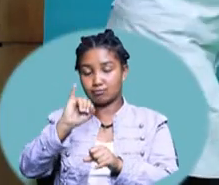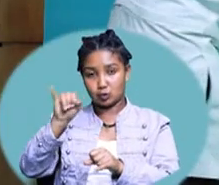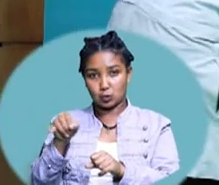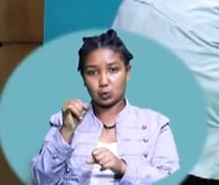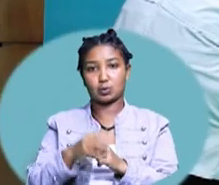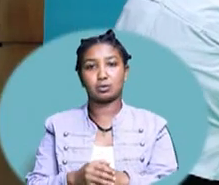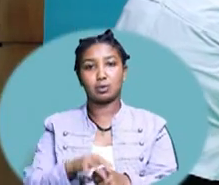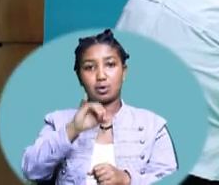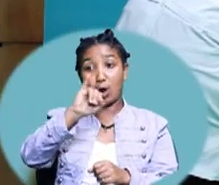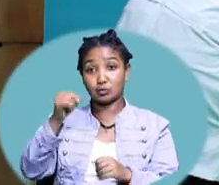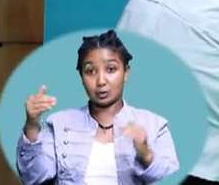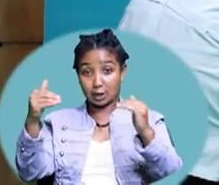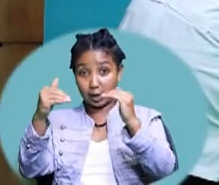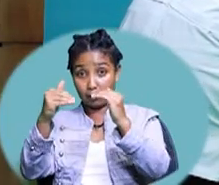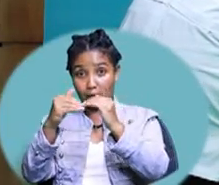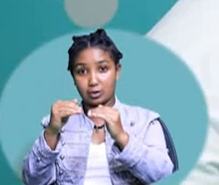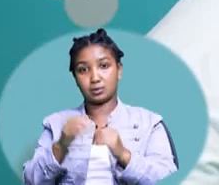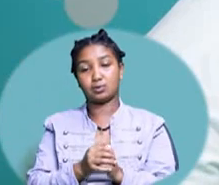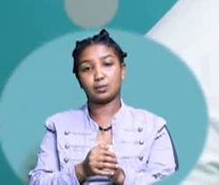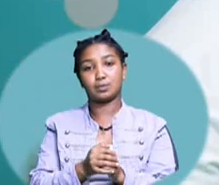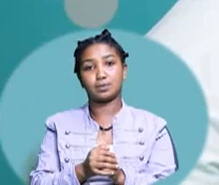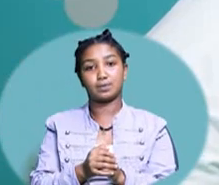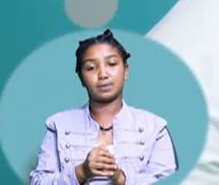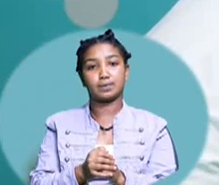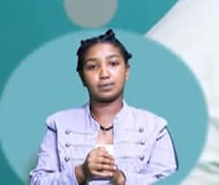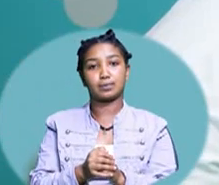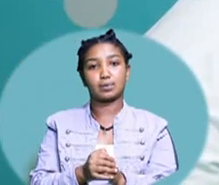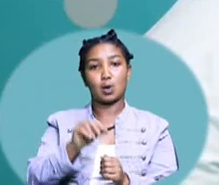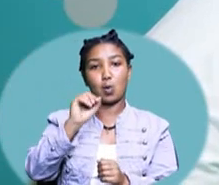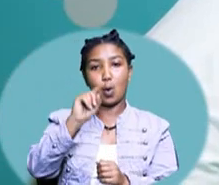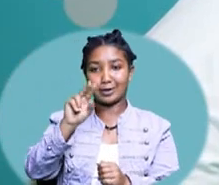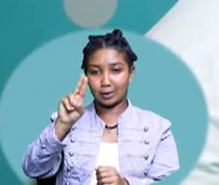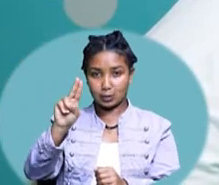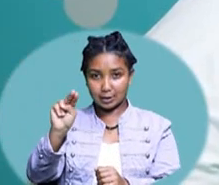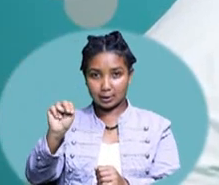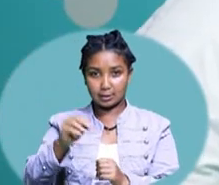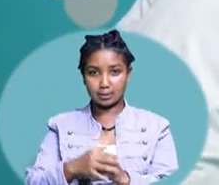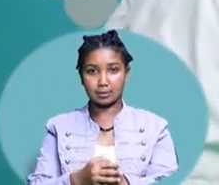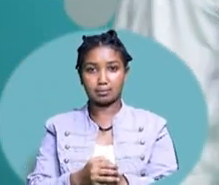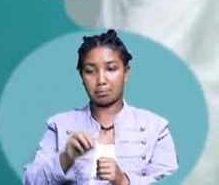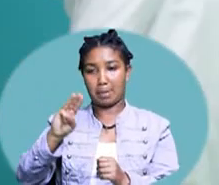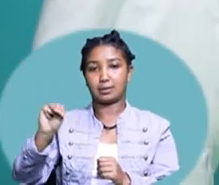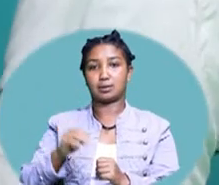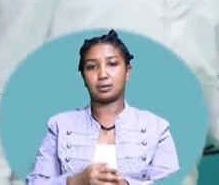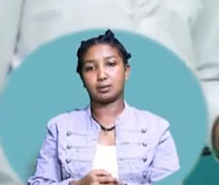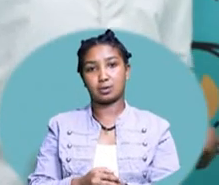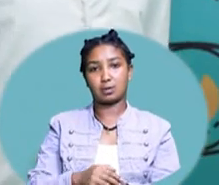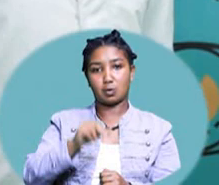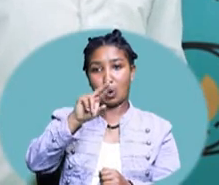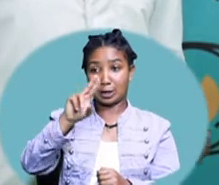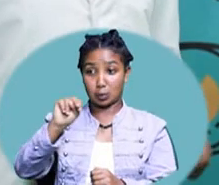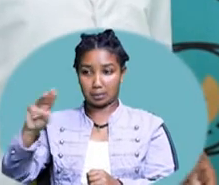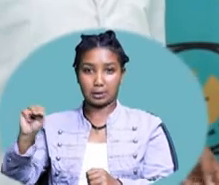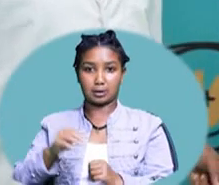joule. 1 joule is equivalent to that of 1 Newton meter. 1